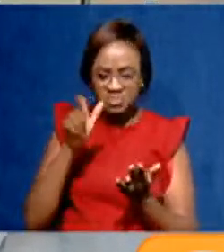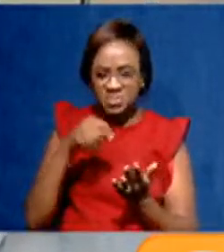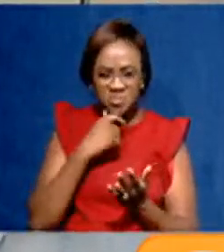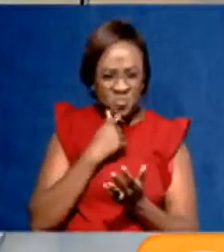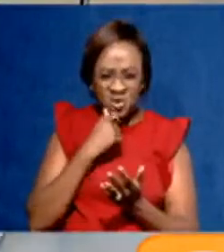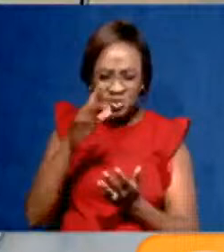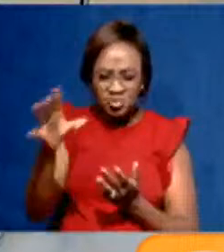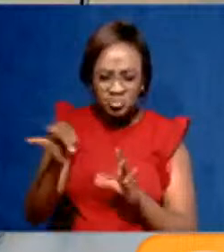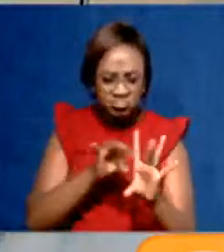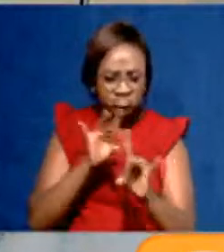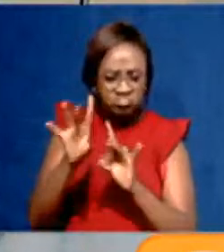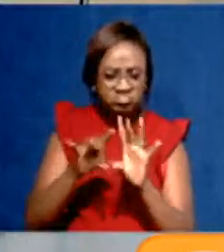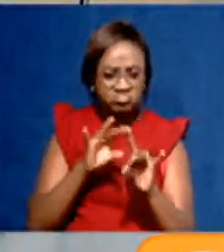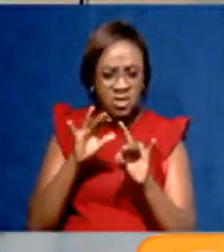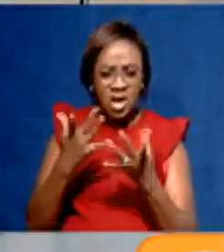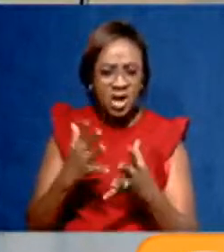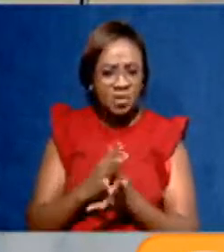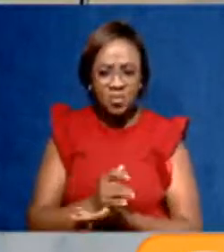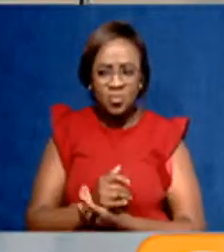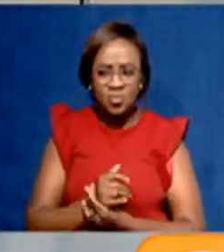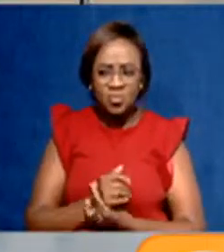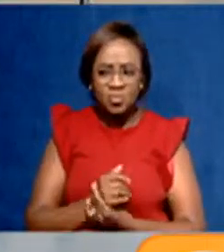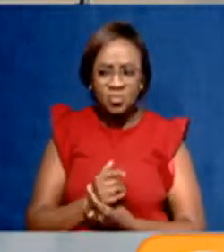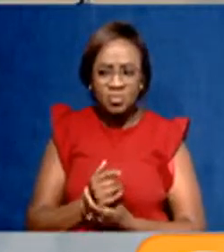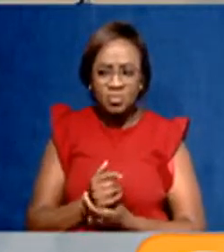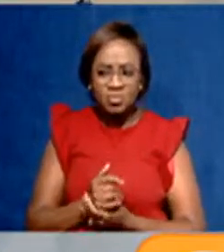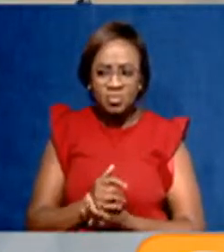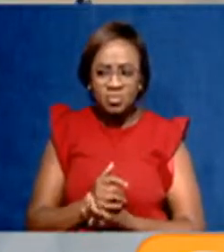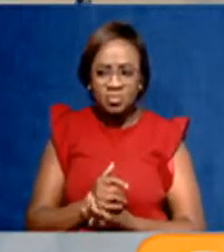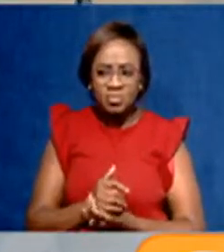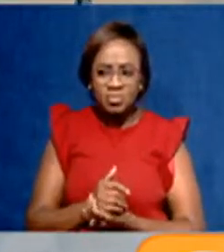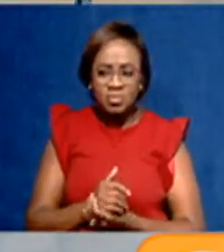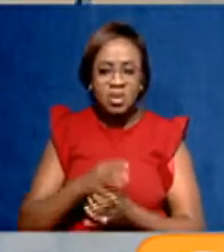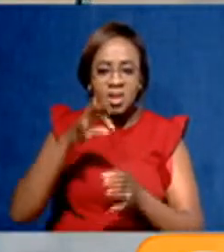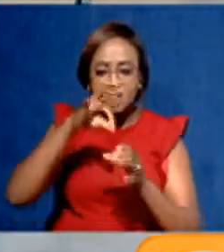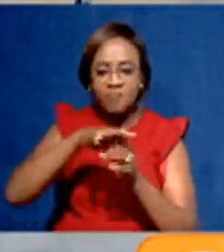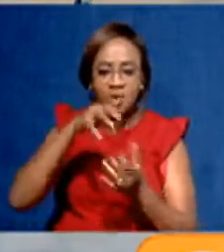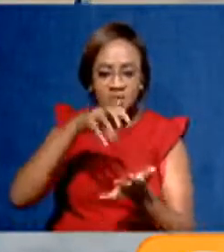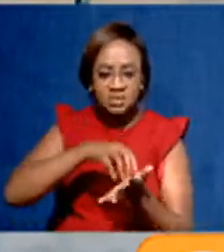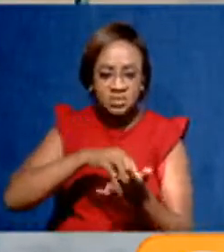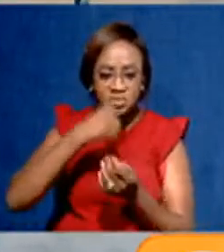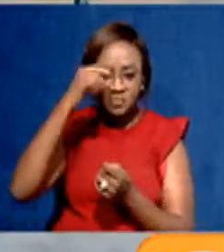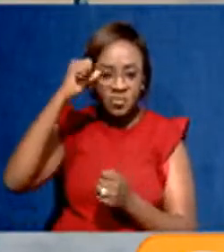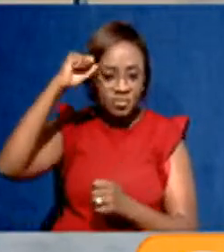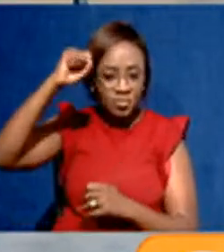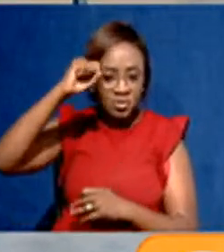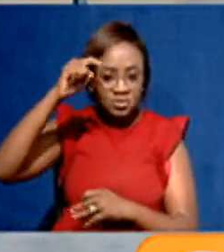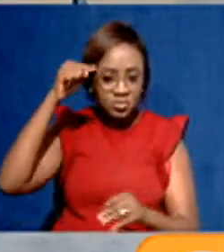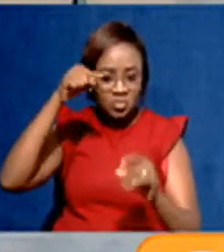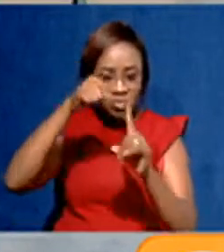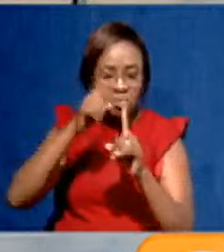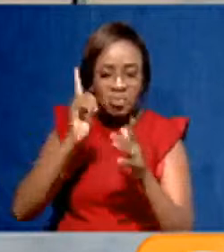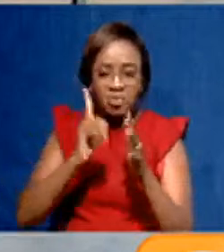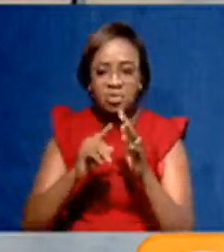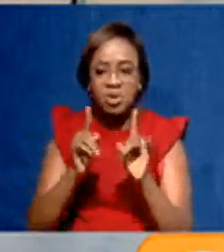this is done. They say beneficiaries, are they selected per polling station for political reasons? And a question as to whether these